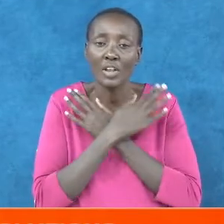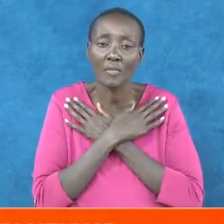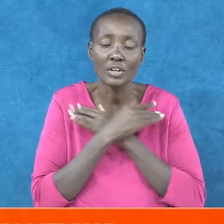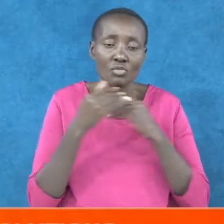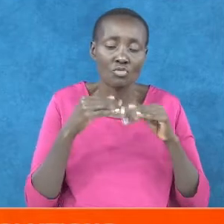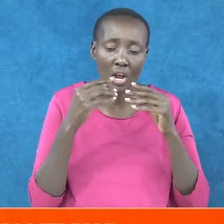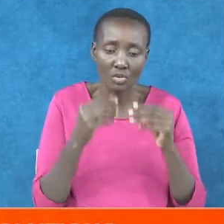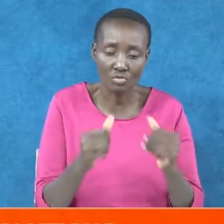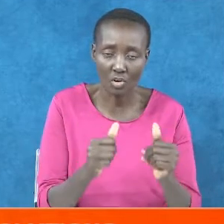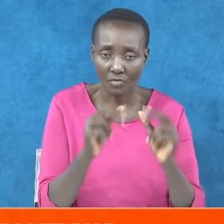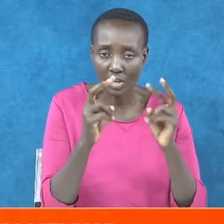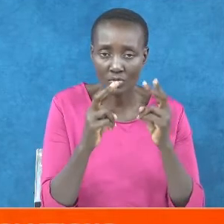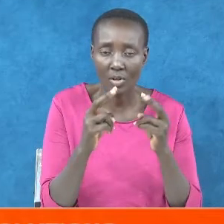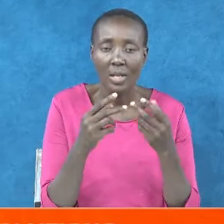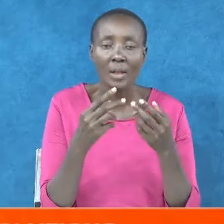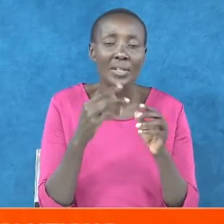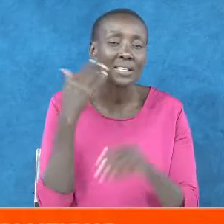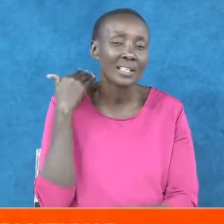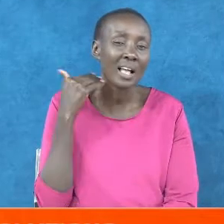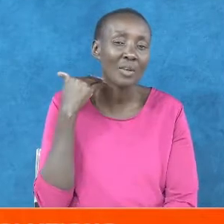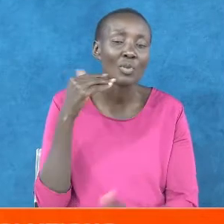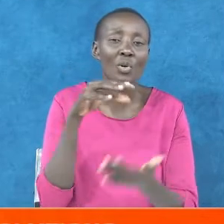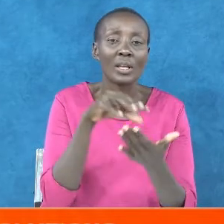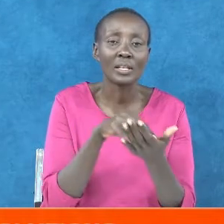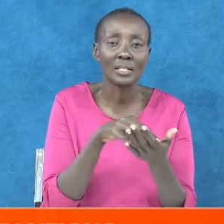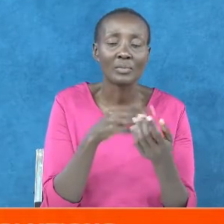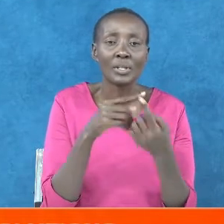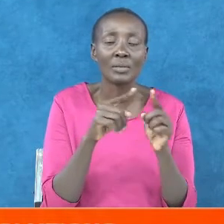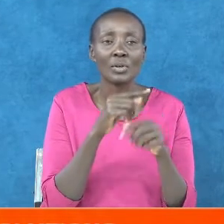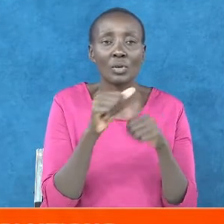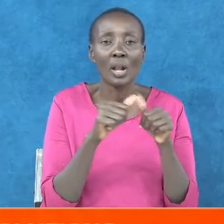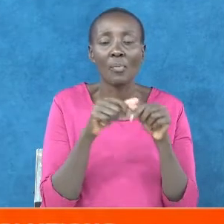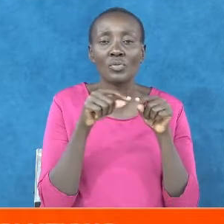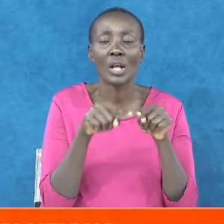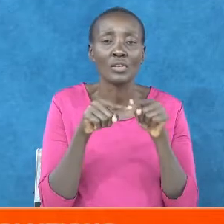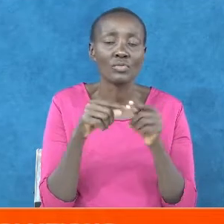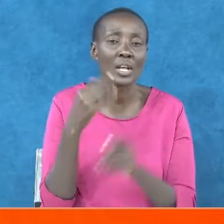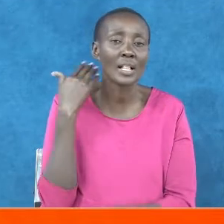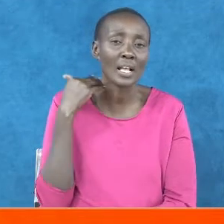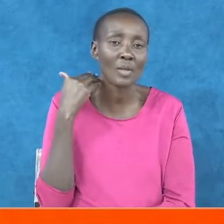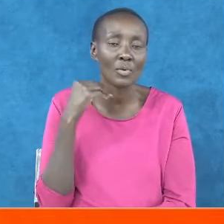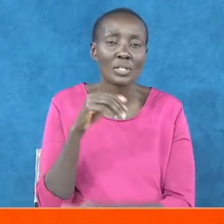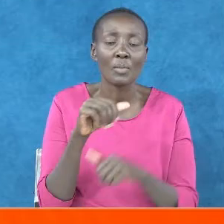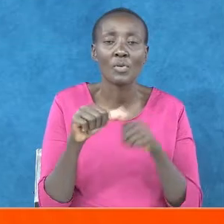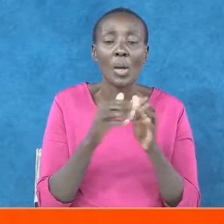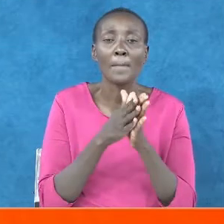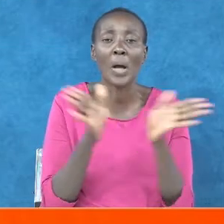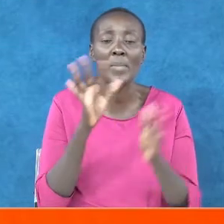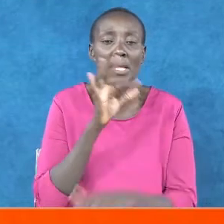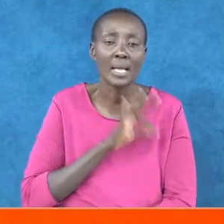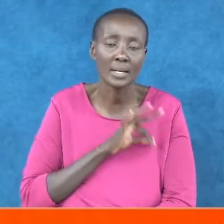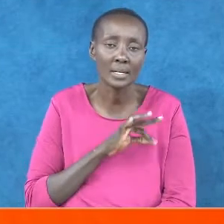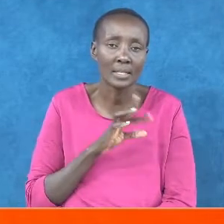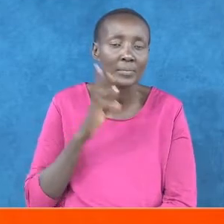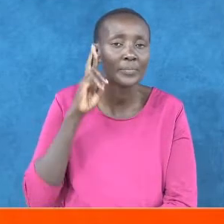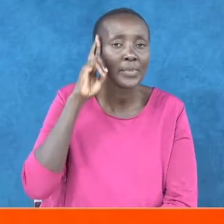resolve that issue. And you see, this is a criminal case, and when it comes to the prosecution of criminal cases, these are matters of public interest, and that is